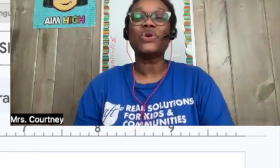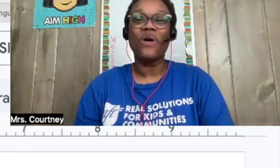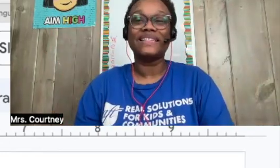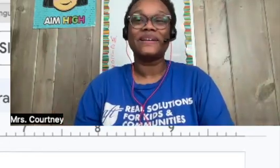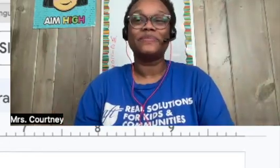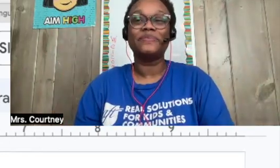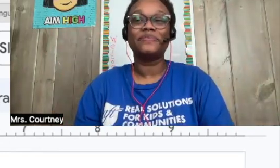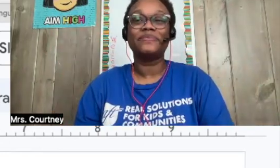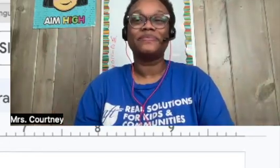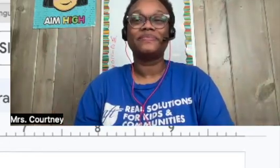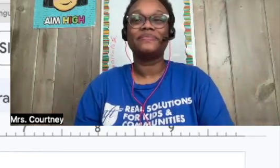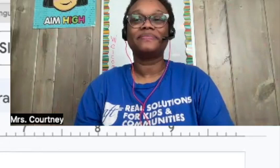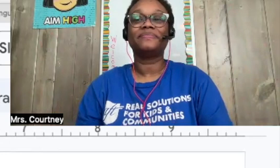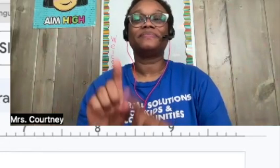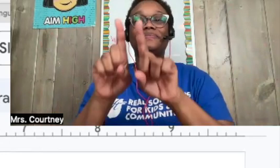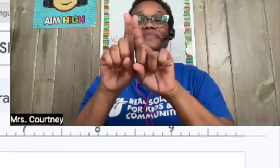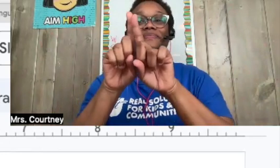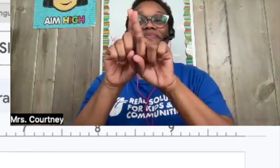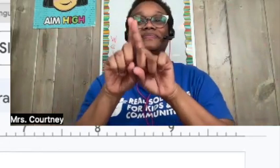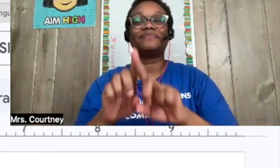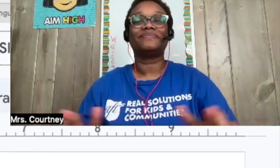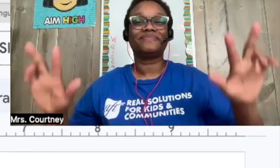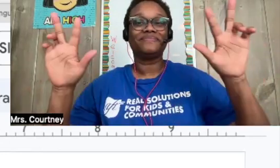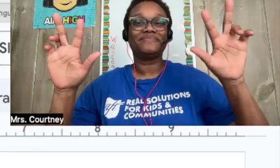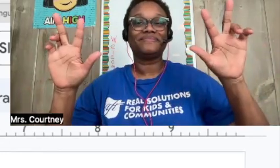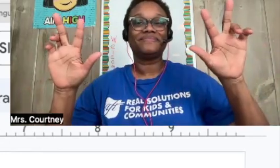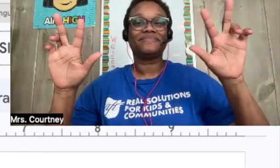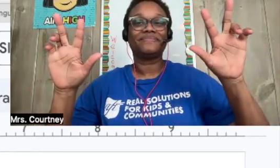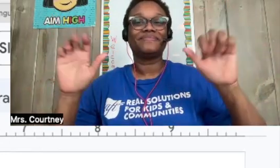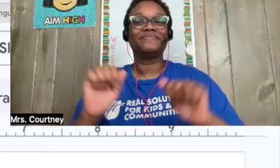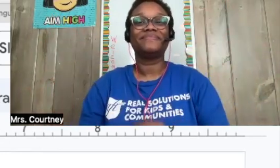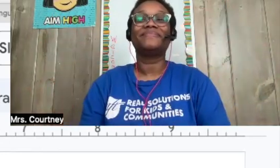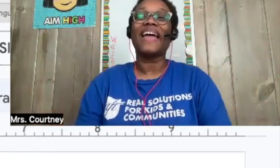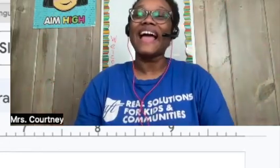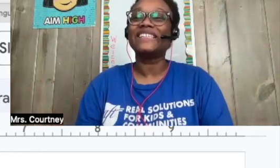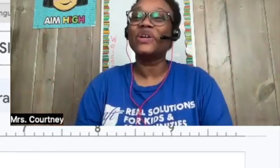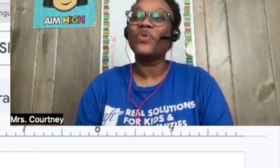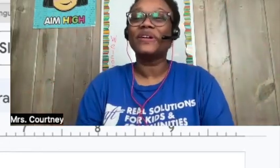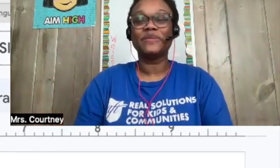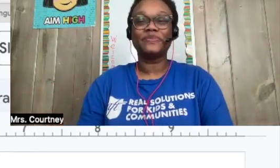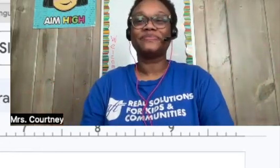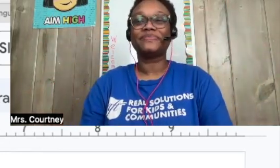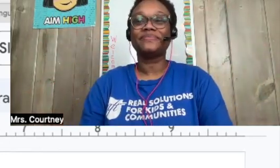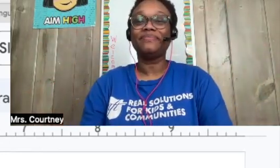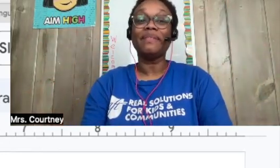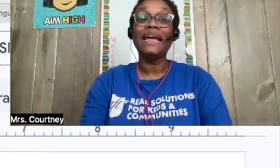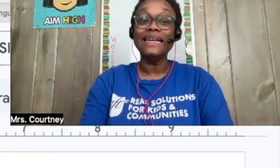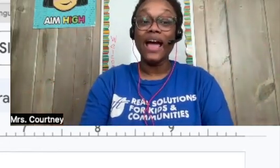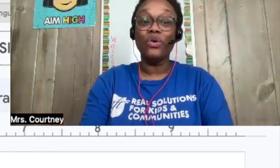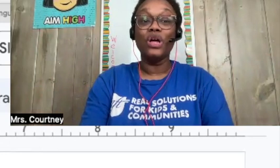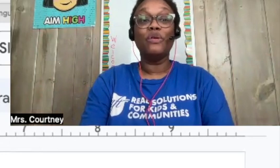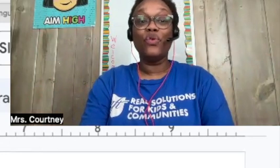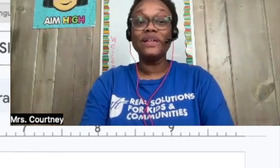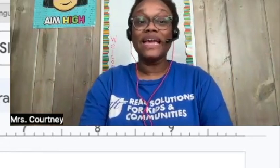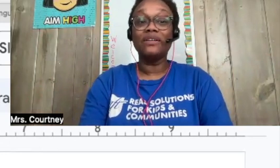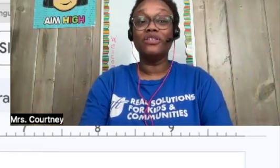and Kwanzaa. Excellent work.